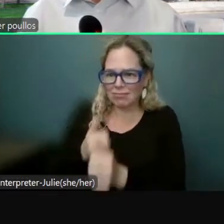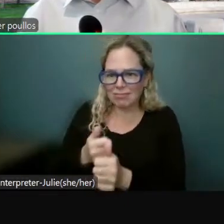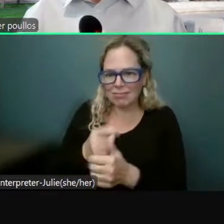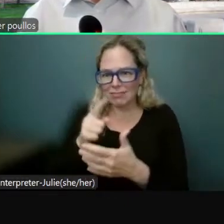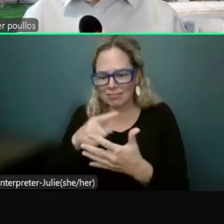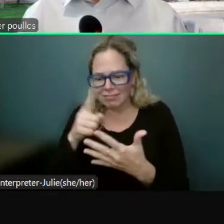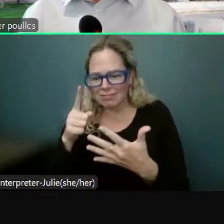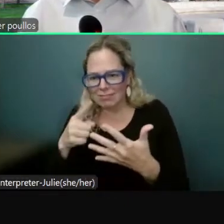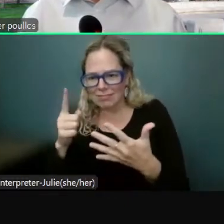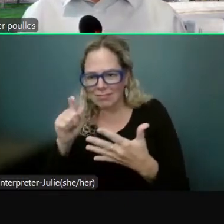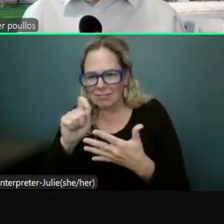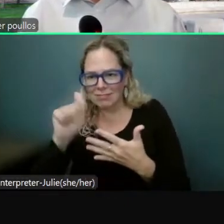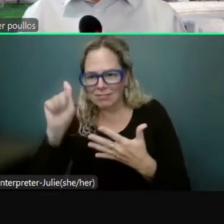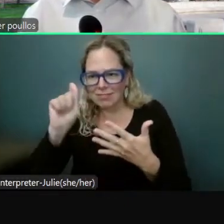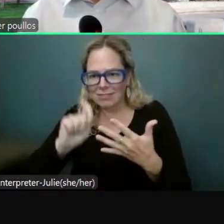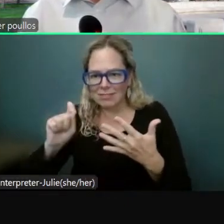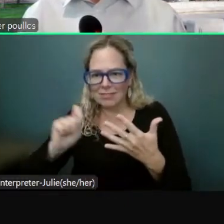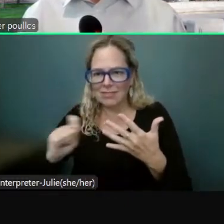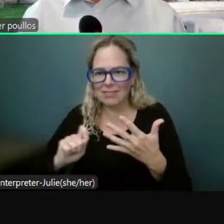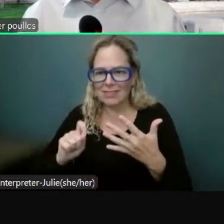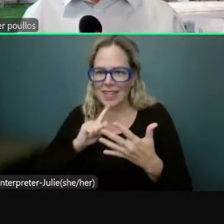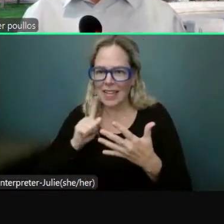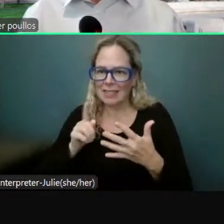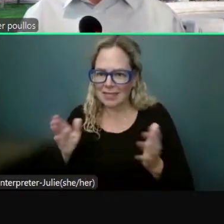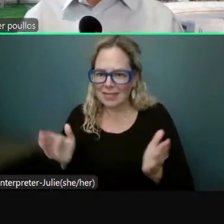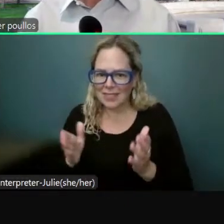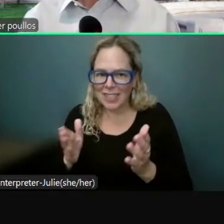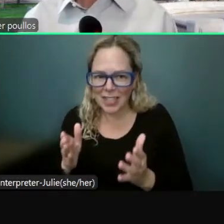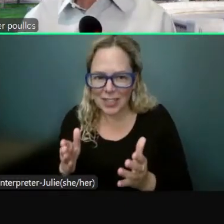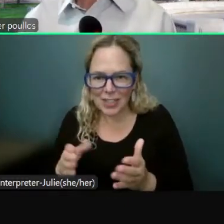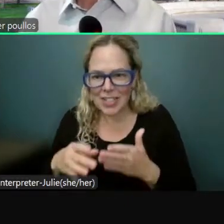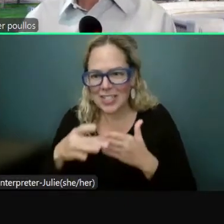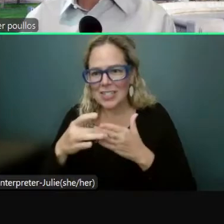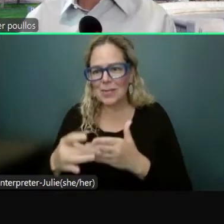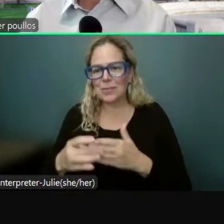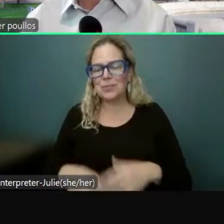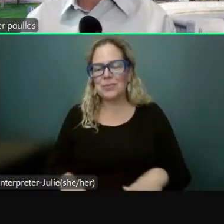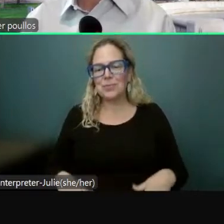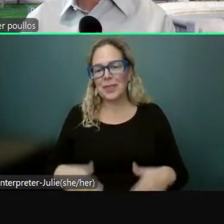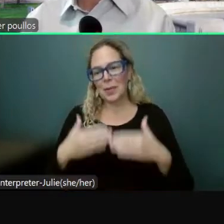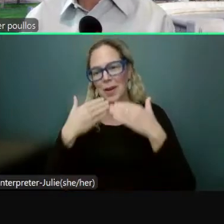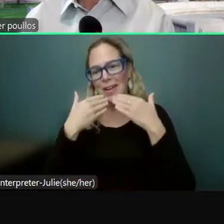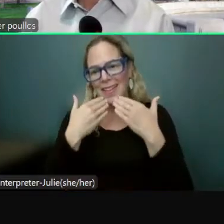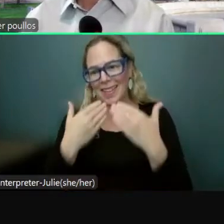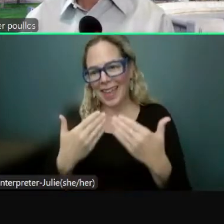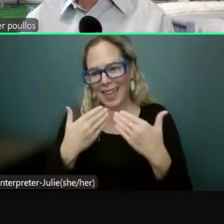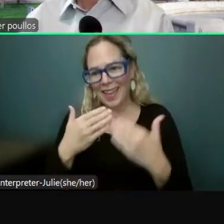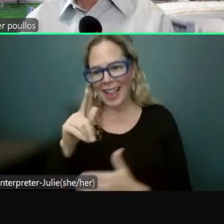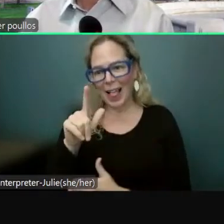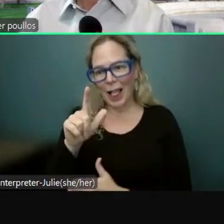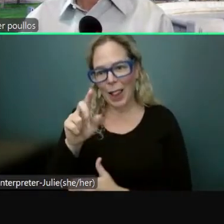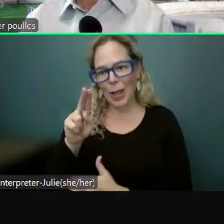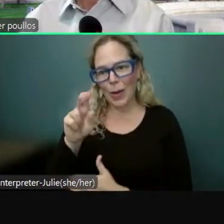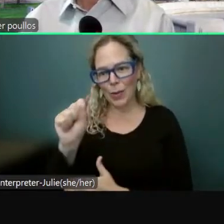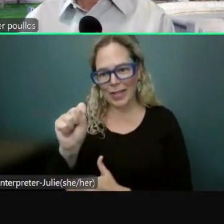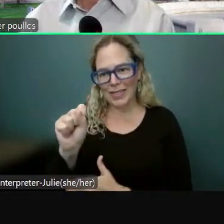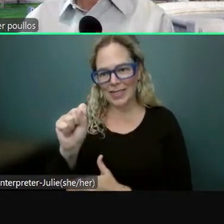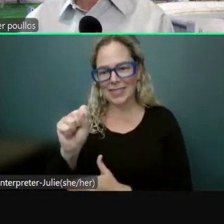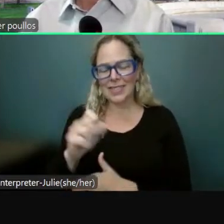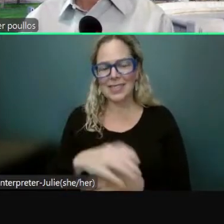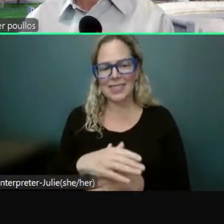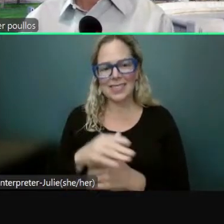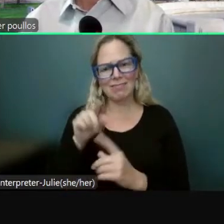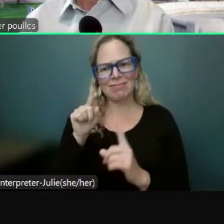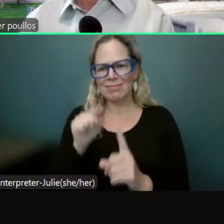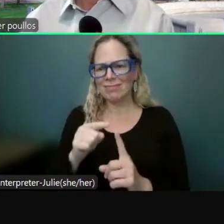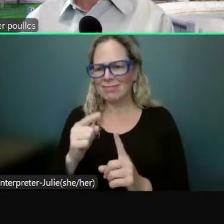and and driving us forward. I'm also going to say thank you to Lewis, who has